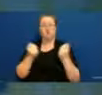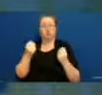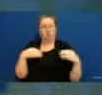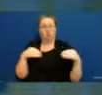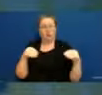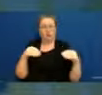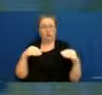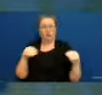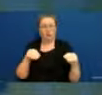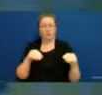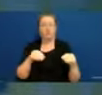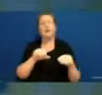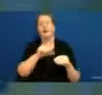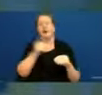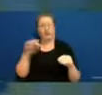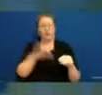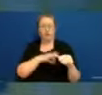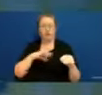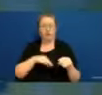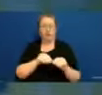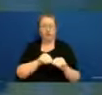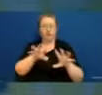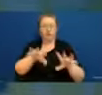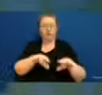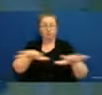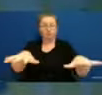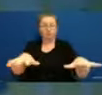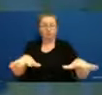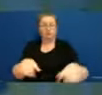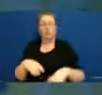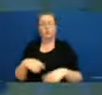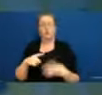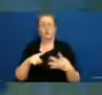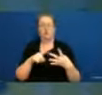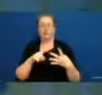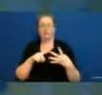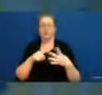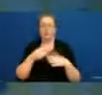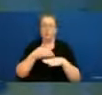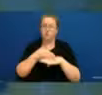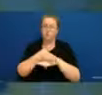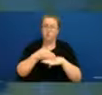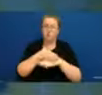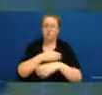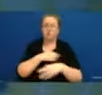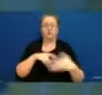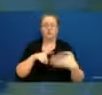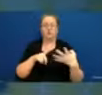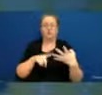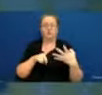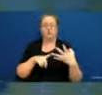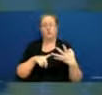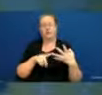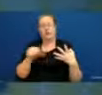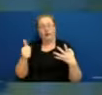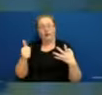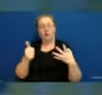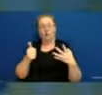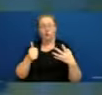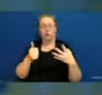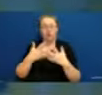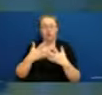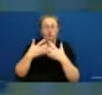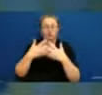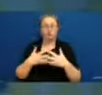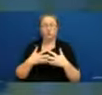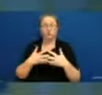other staff at the car dealership. One was a medical clinic, a lumber mill, and a processing plant. And this just gives you a sense of one